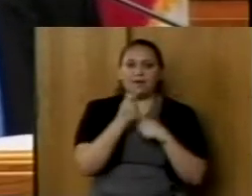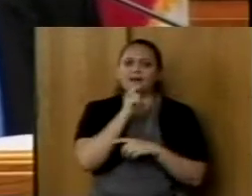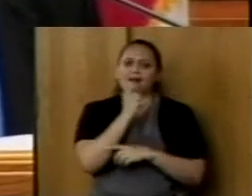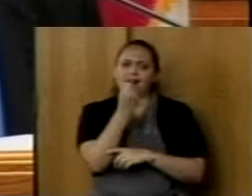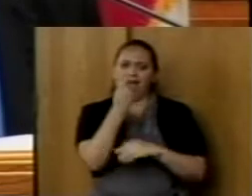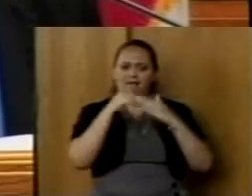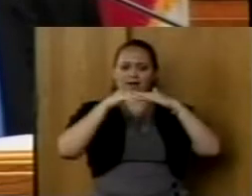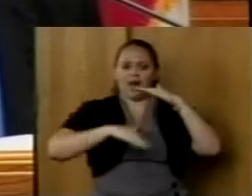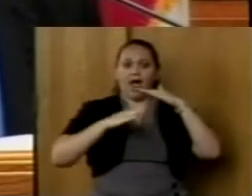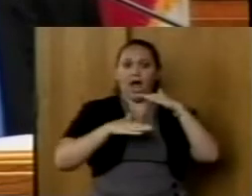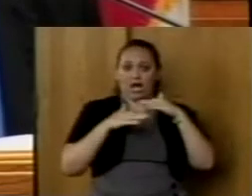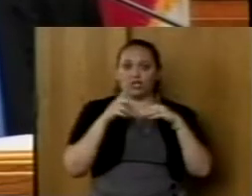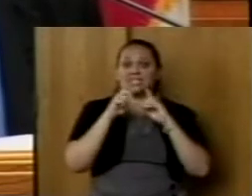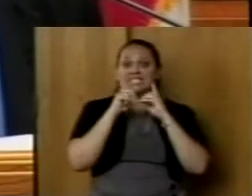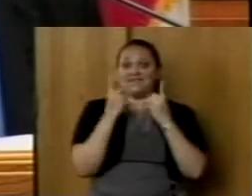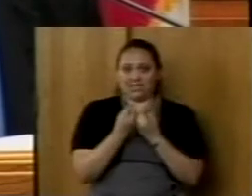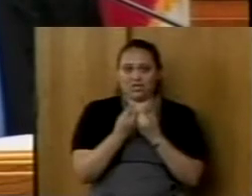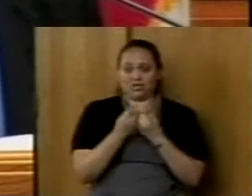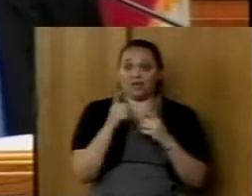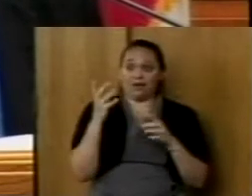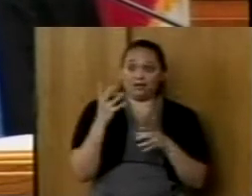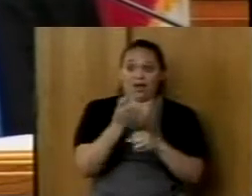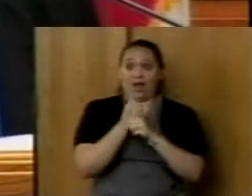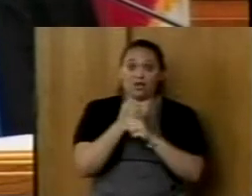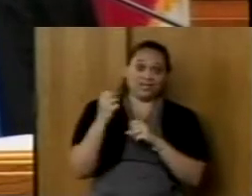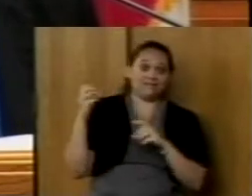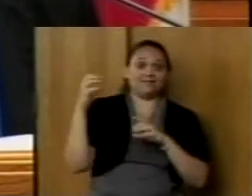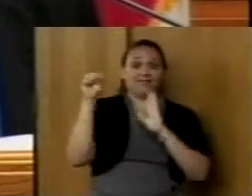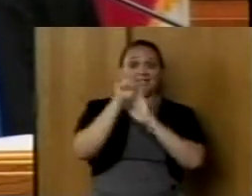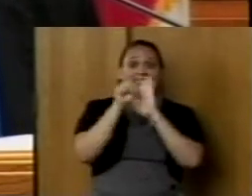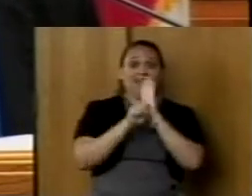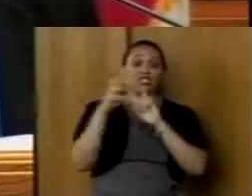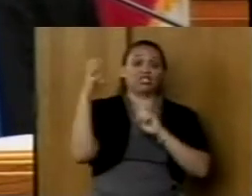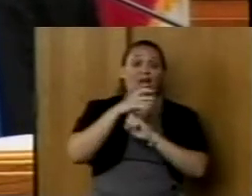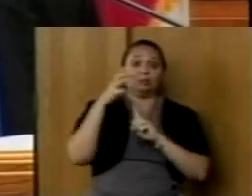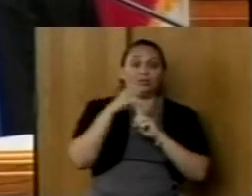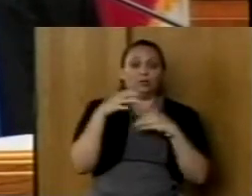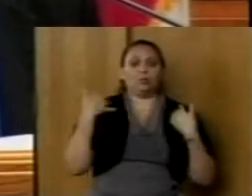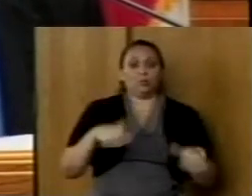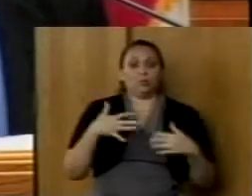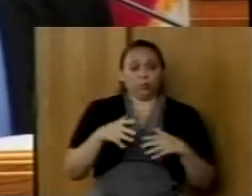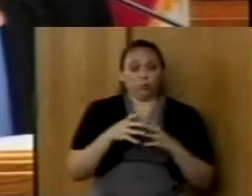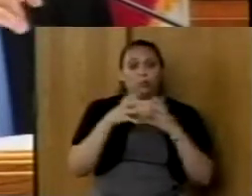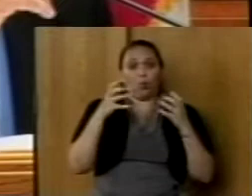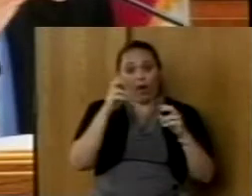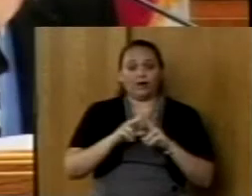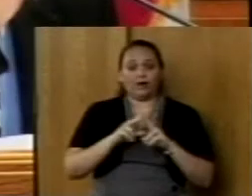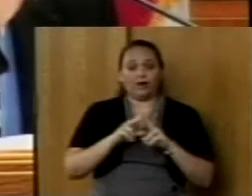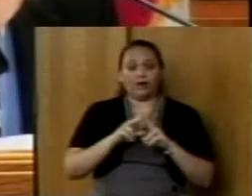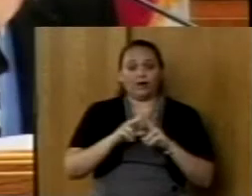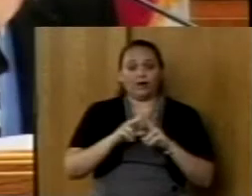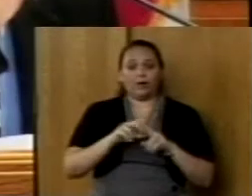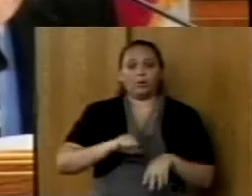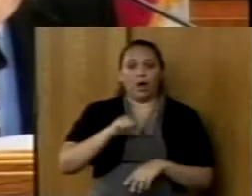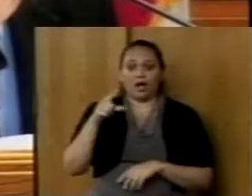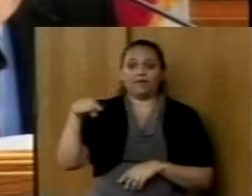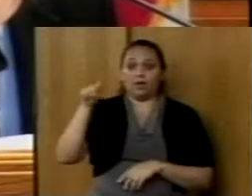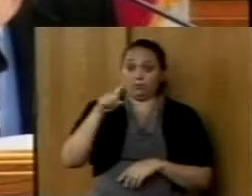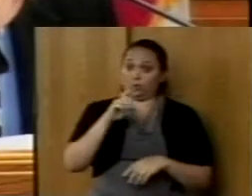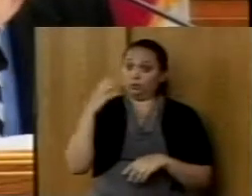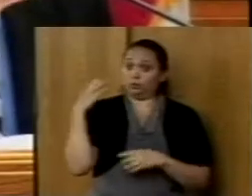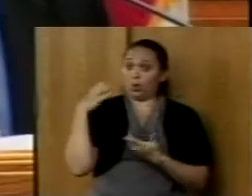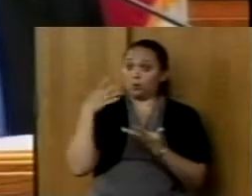who recently captured the Little League state championship. So it's quite an honor, and we're very proud of them. Coach, if you want to make